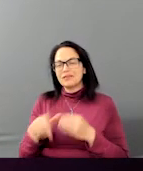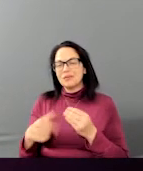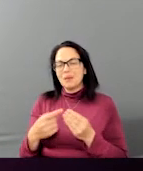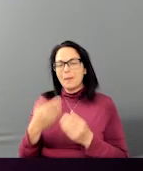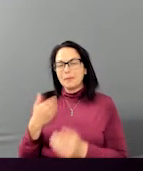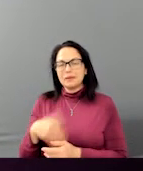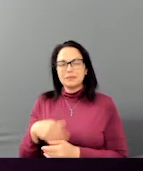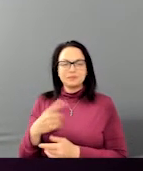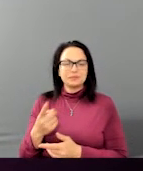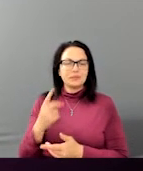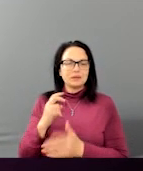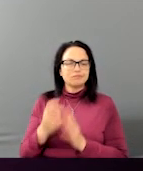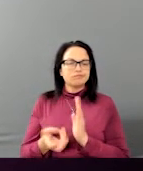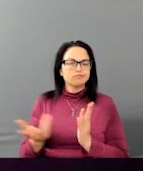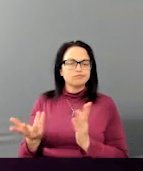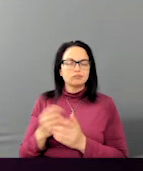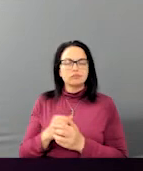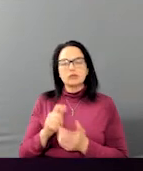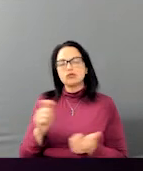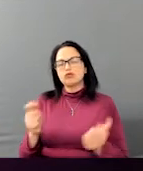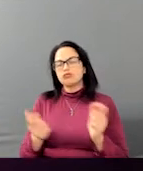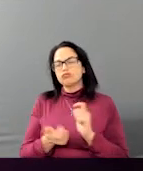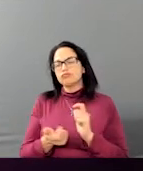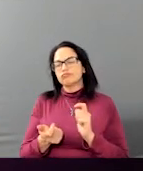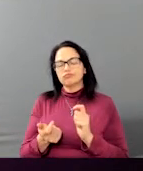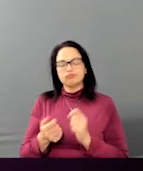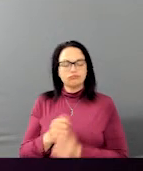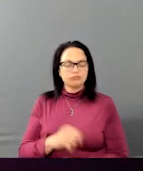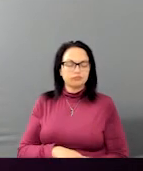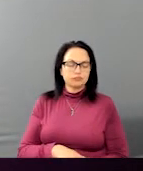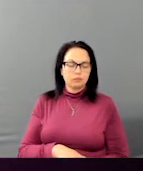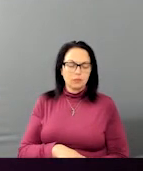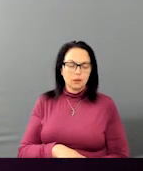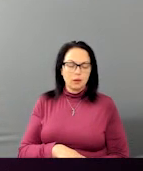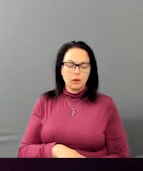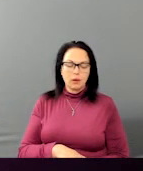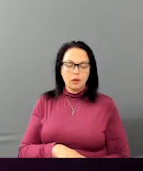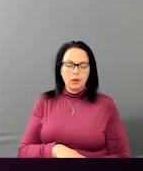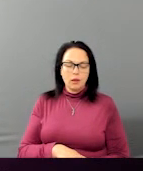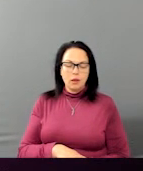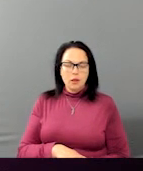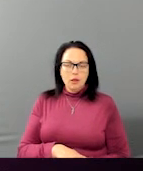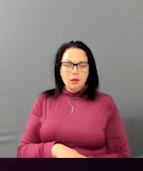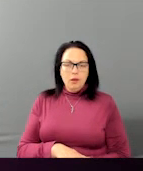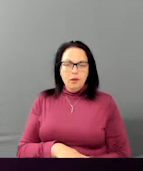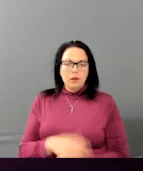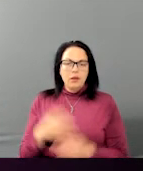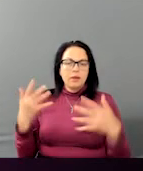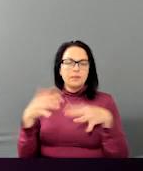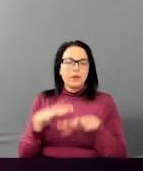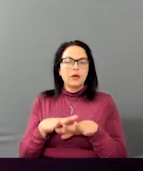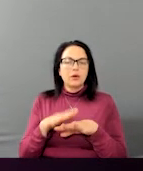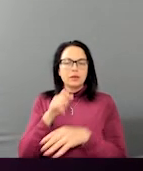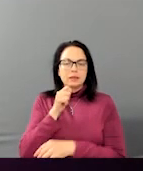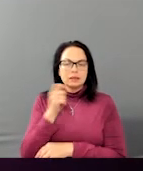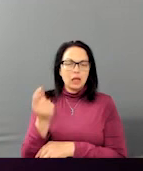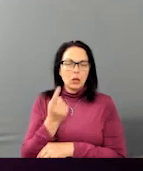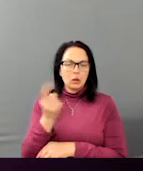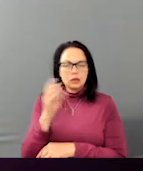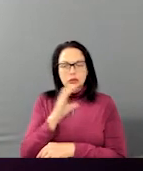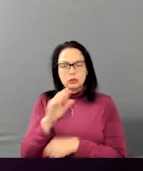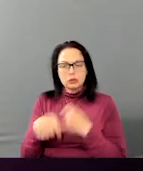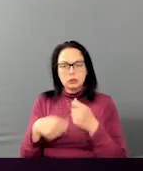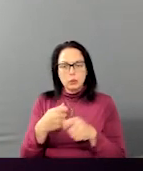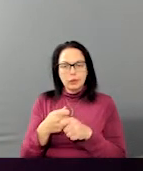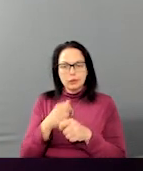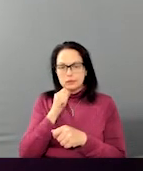Let's get into transitioning from Enzyme to React testing library, okay? Because migrating is not just a search and replace, you